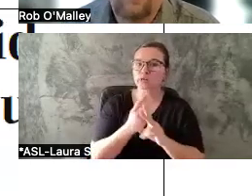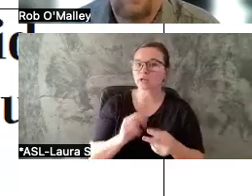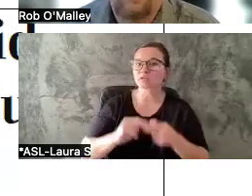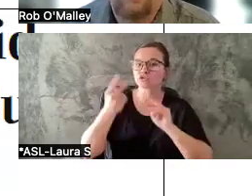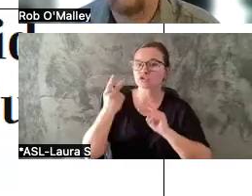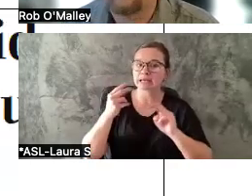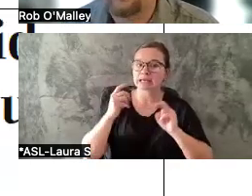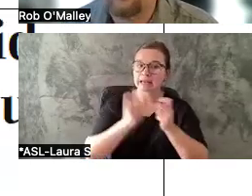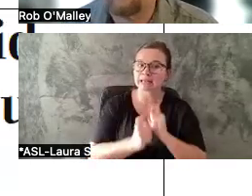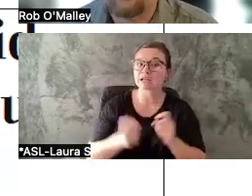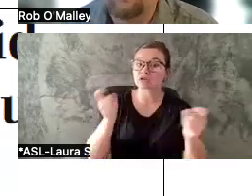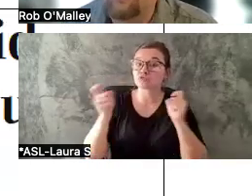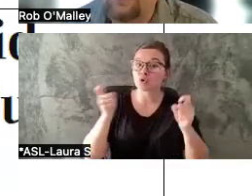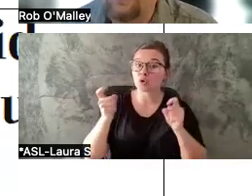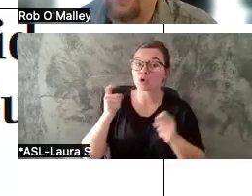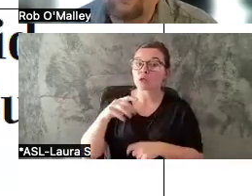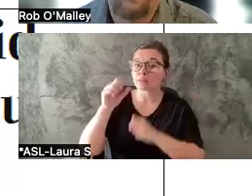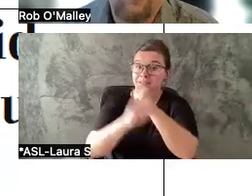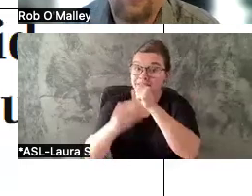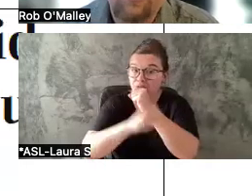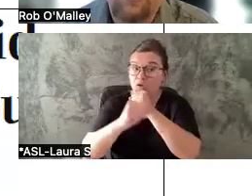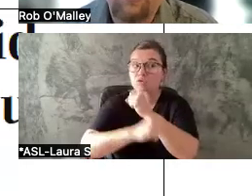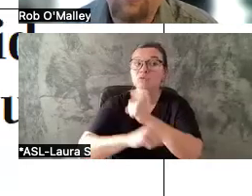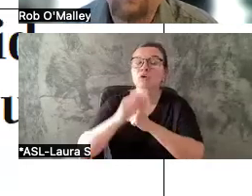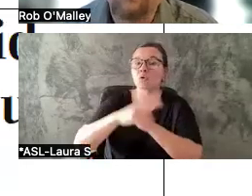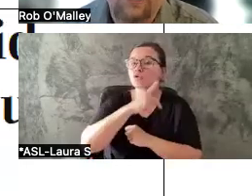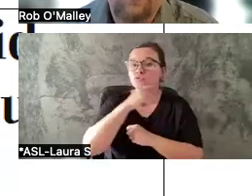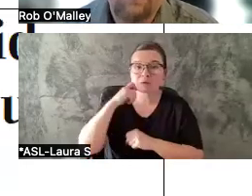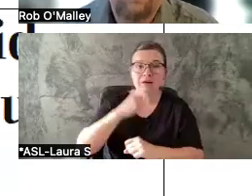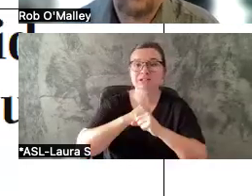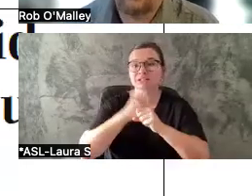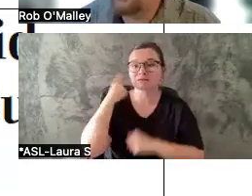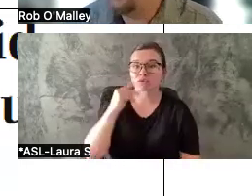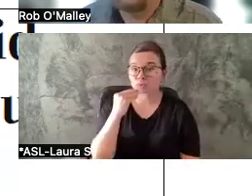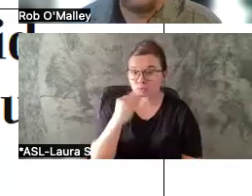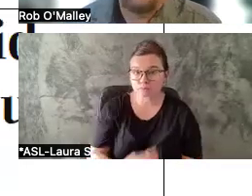mosquito populations or enhance nutritional quality or drought resistance of food crops.